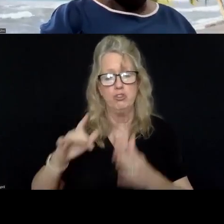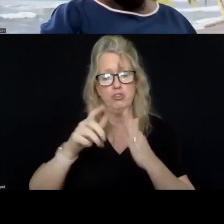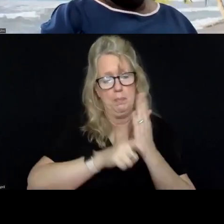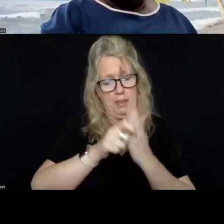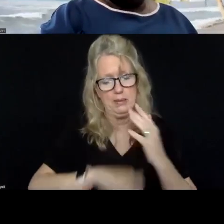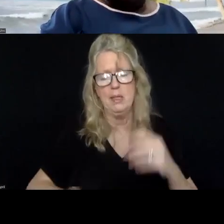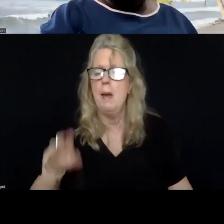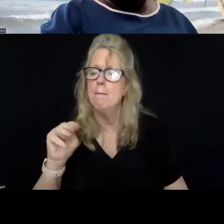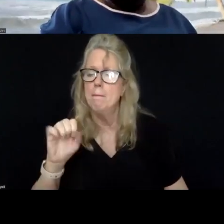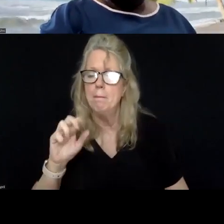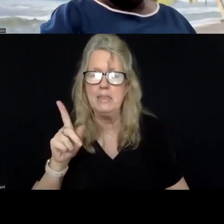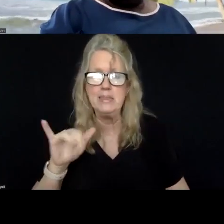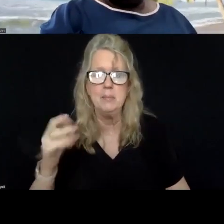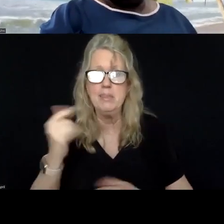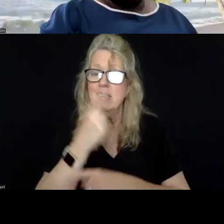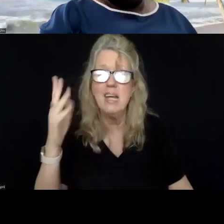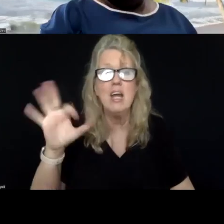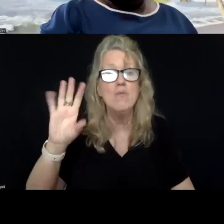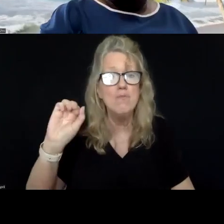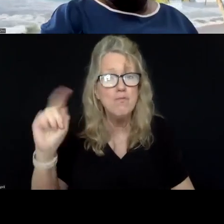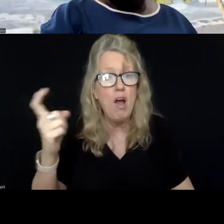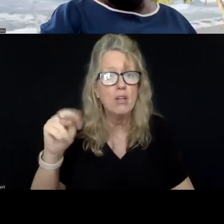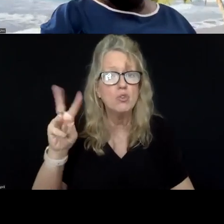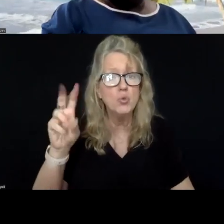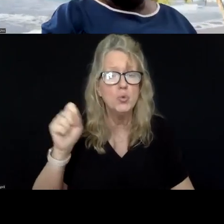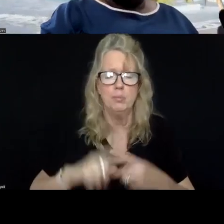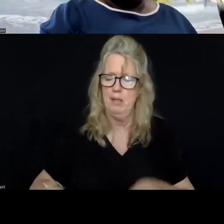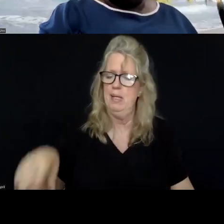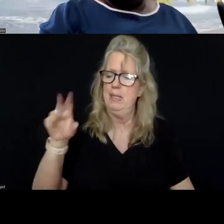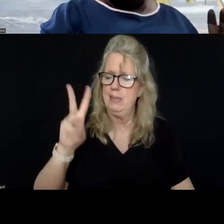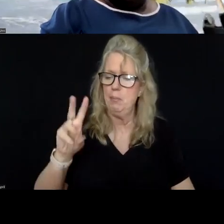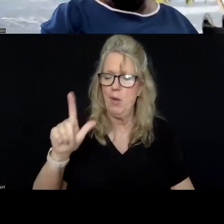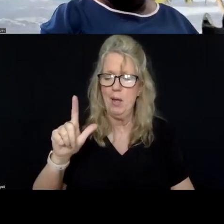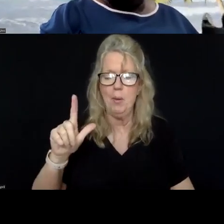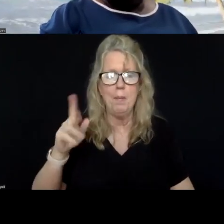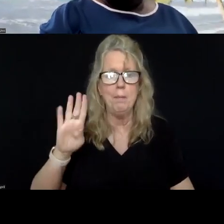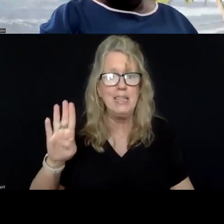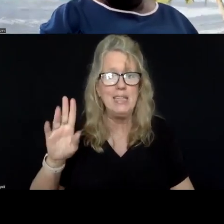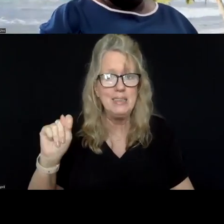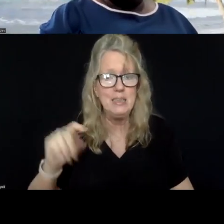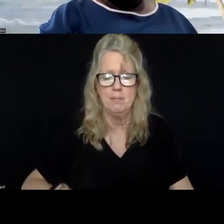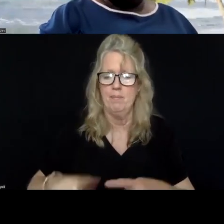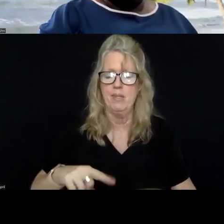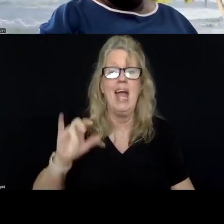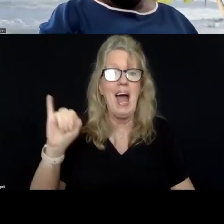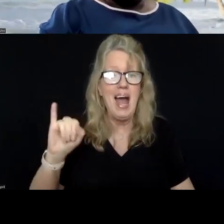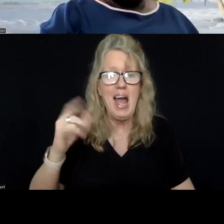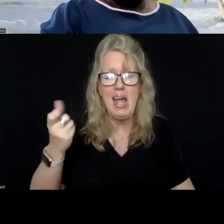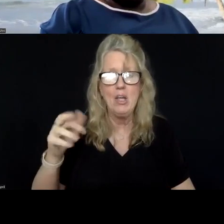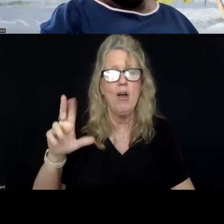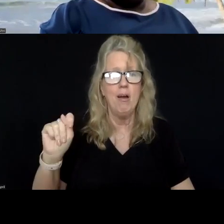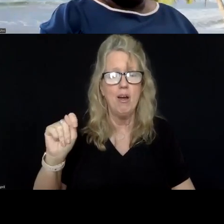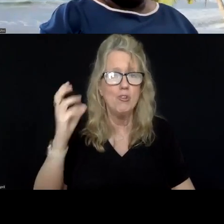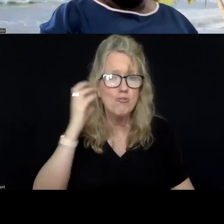Today, Fox News, and WLBT, and iHeart radio stations.